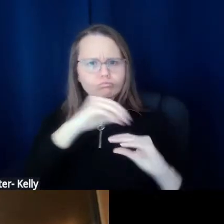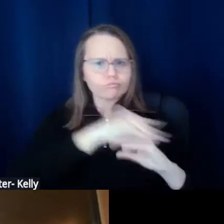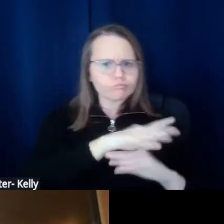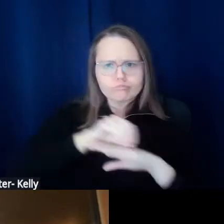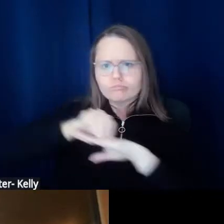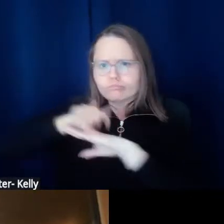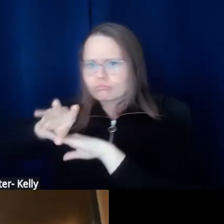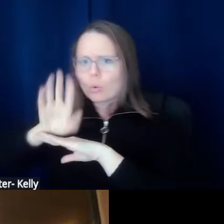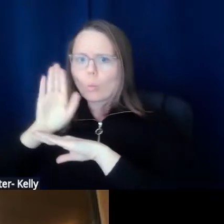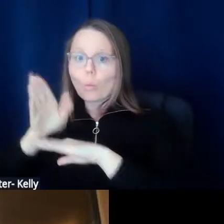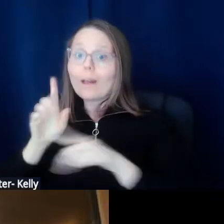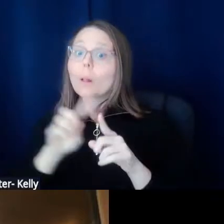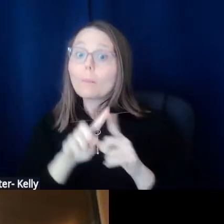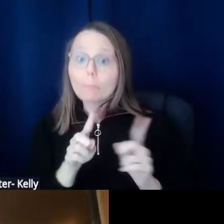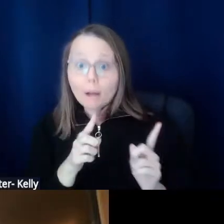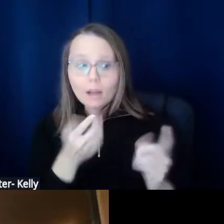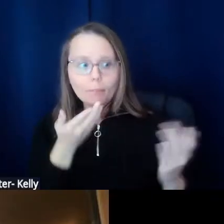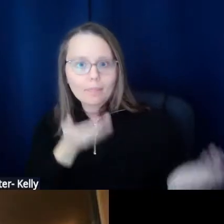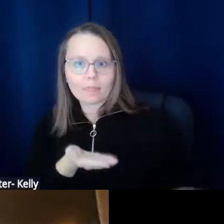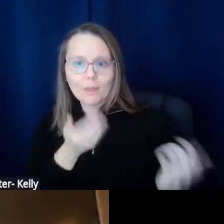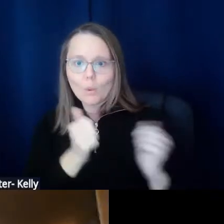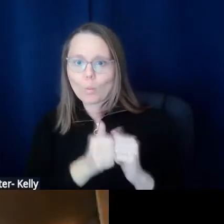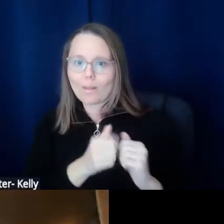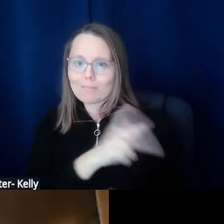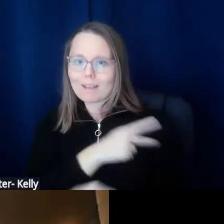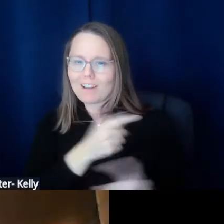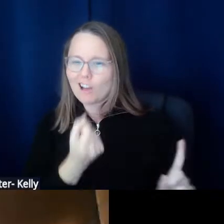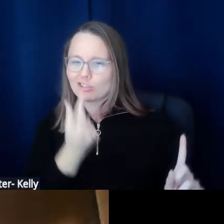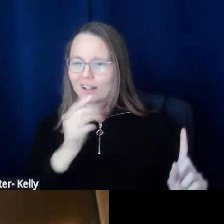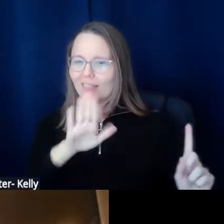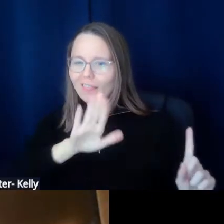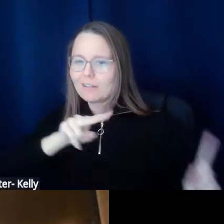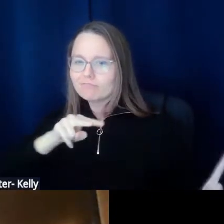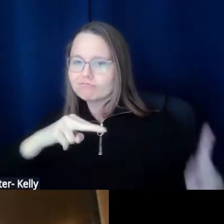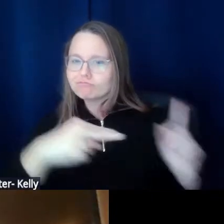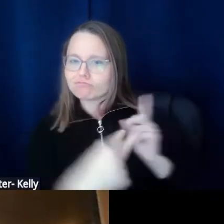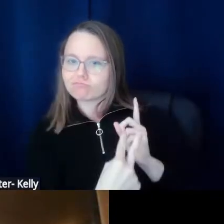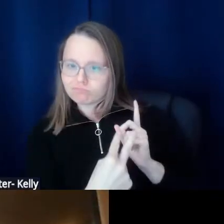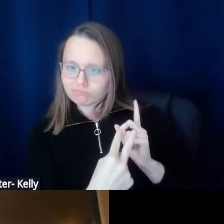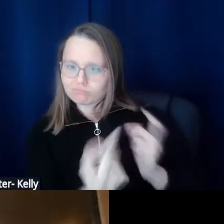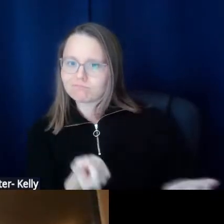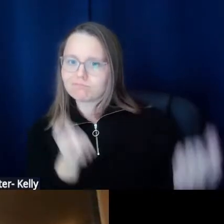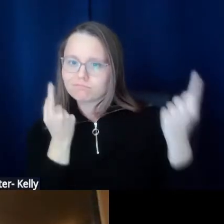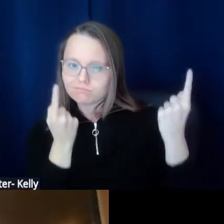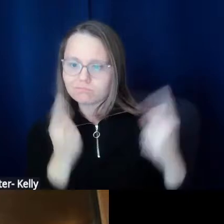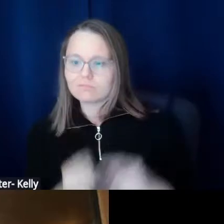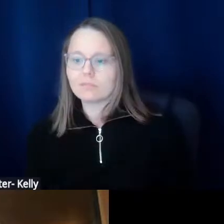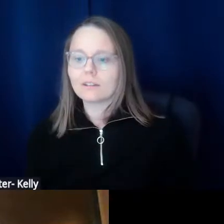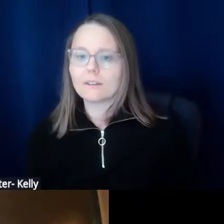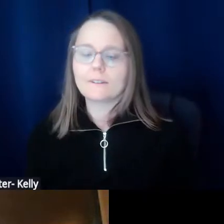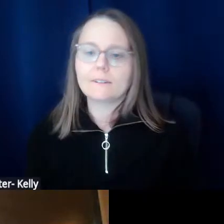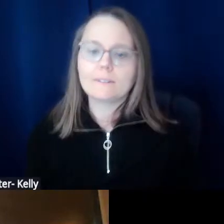with the patient and understand where they're coming from, make that the priority.